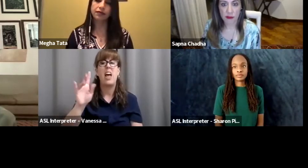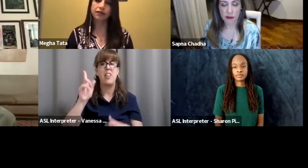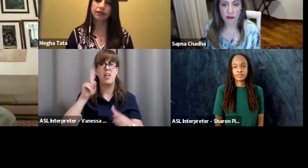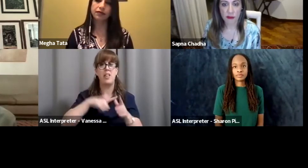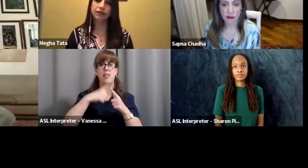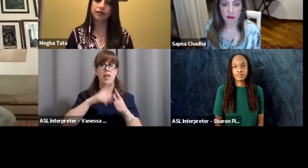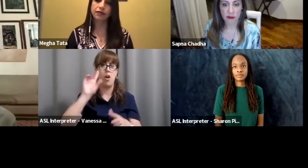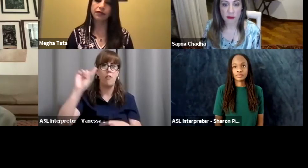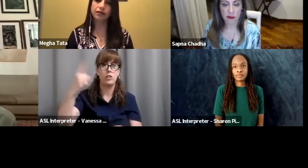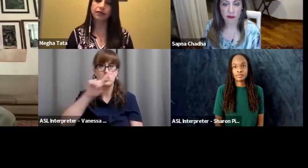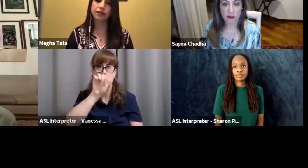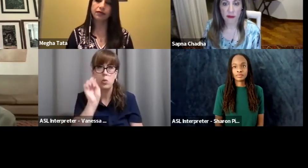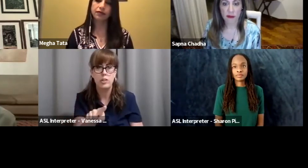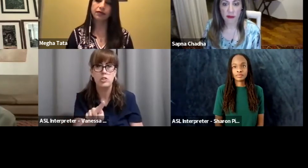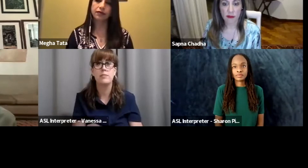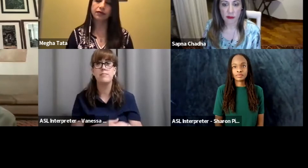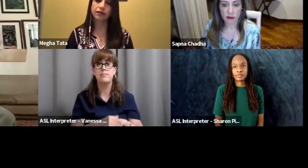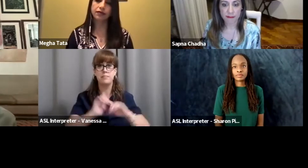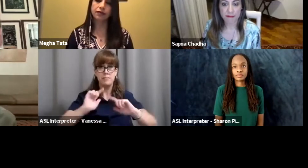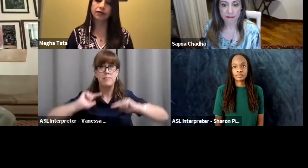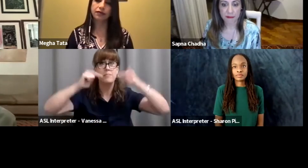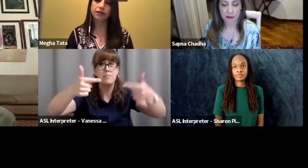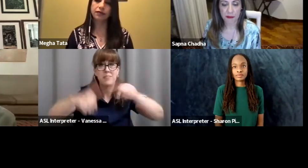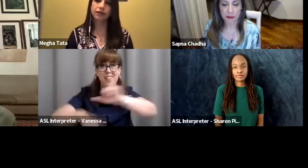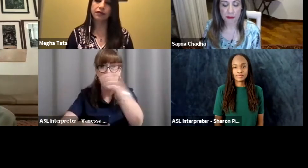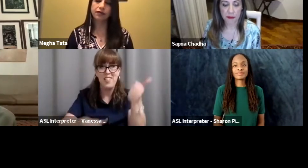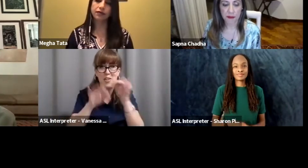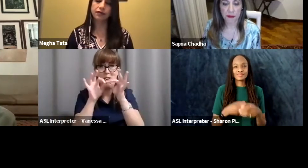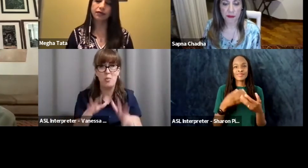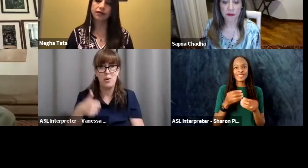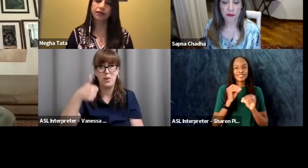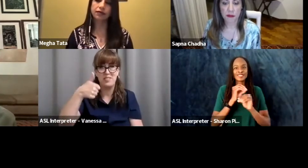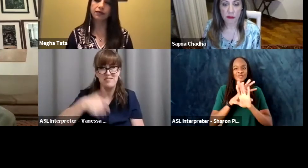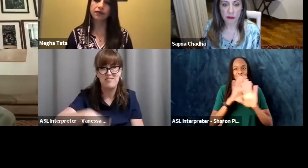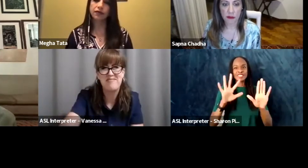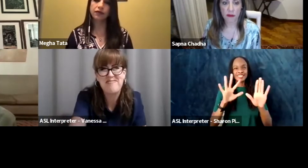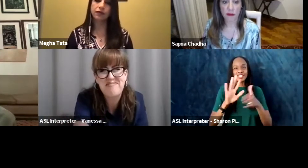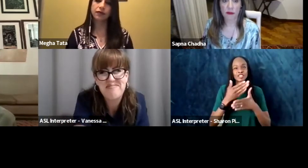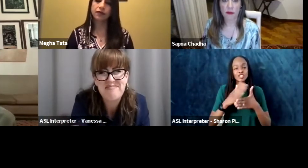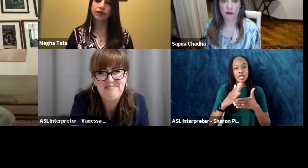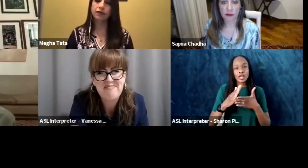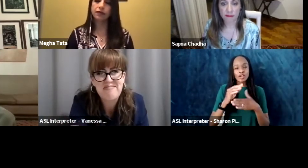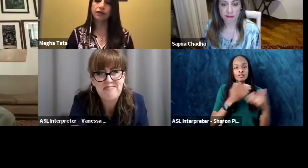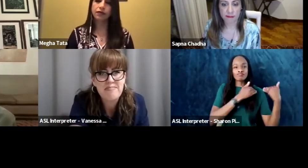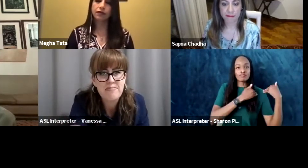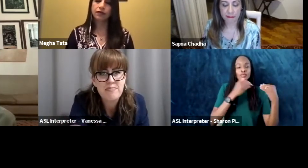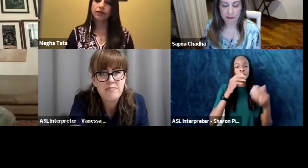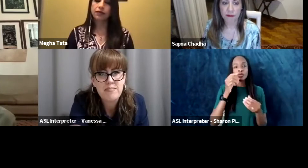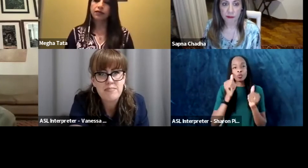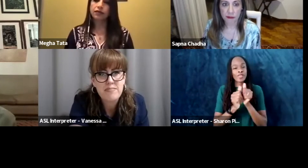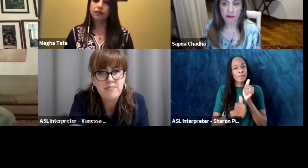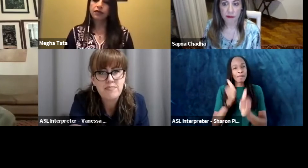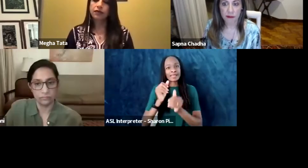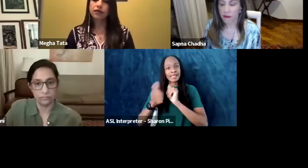Clearly with, Share the Load, to me, among some of the best campaigns that's had a lot of impact,